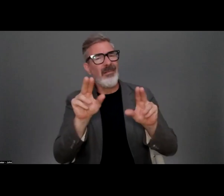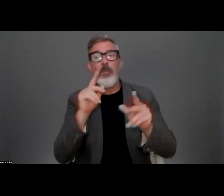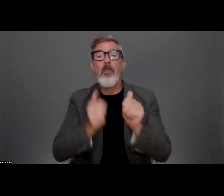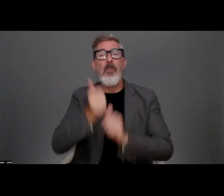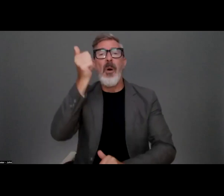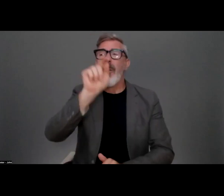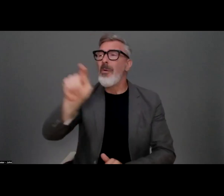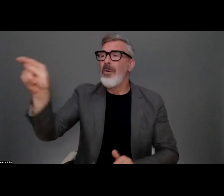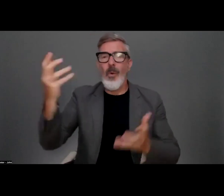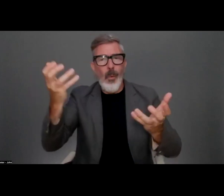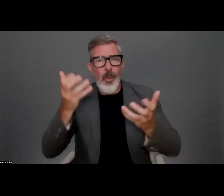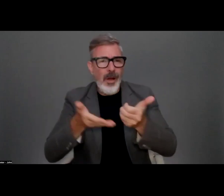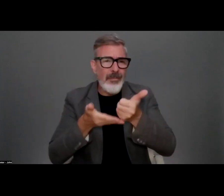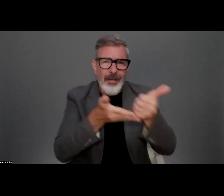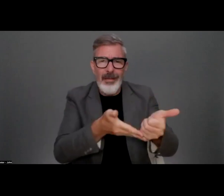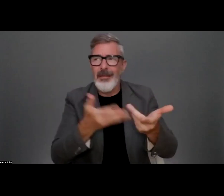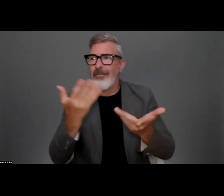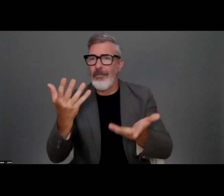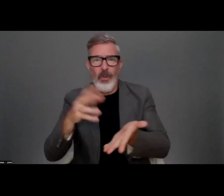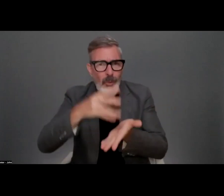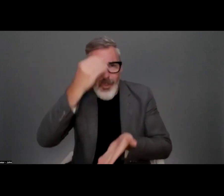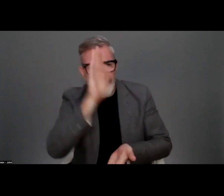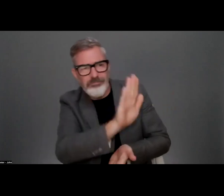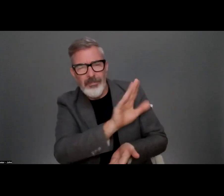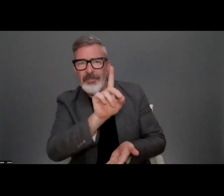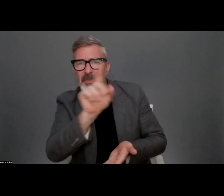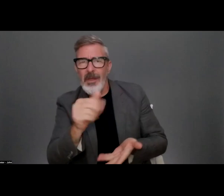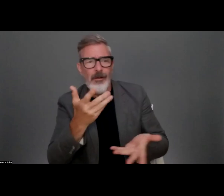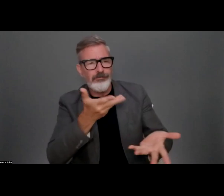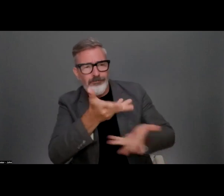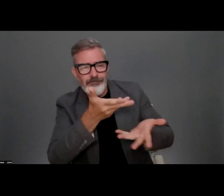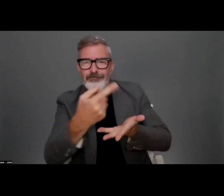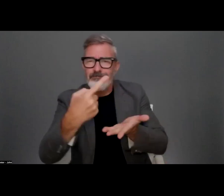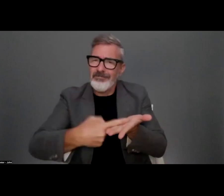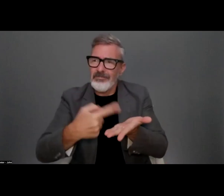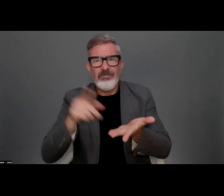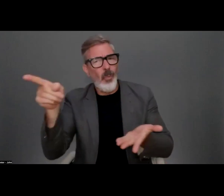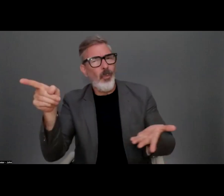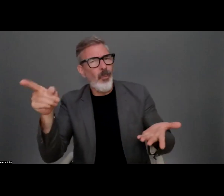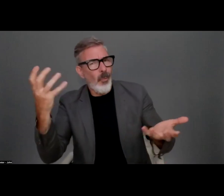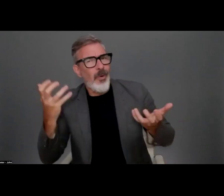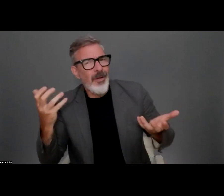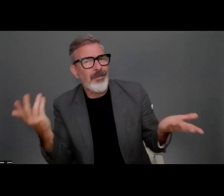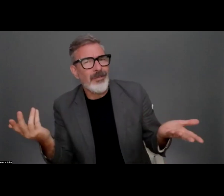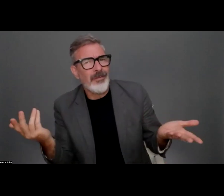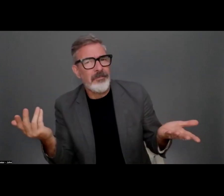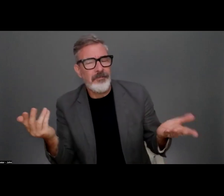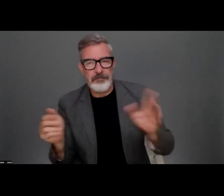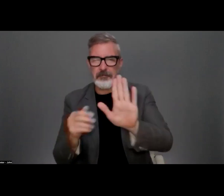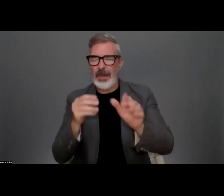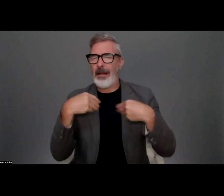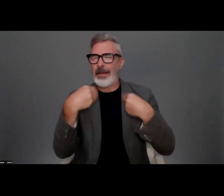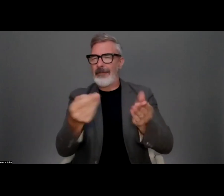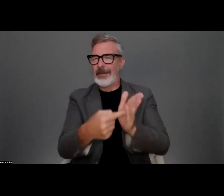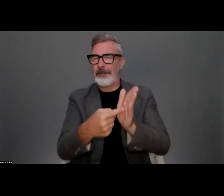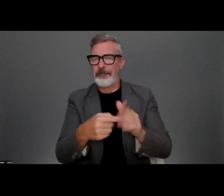Most people want to have the conversation. And I give a couple of examples. I had a really great conversation